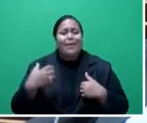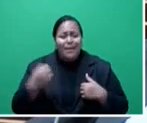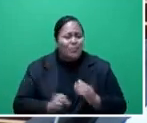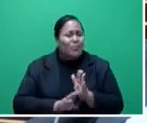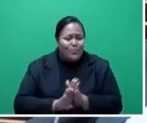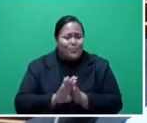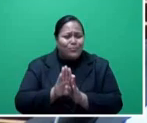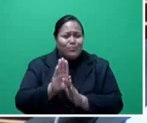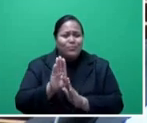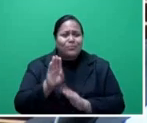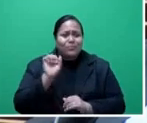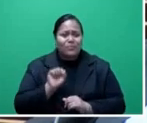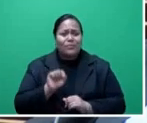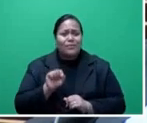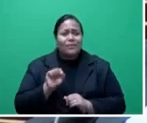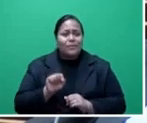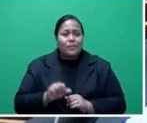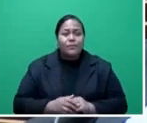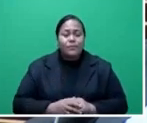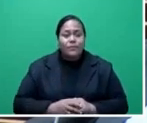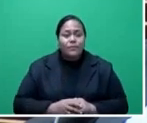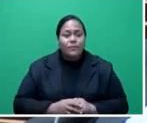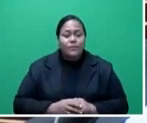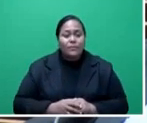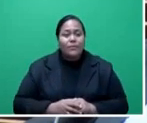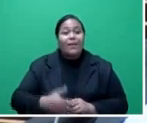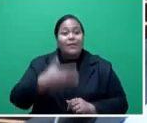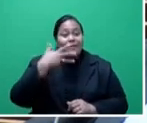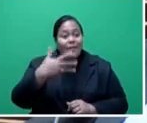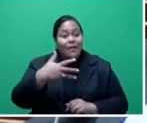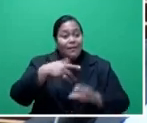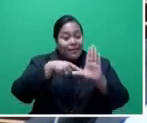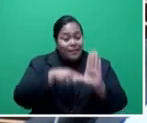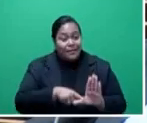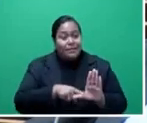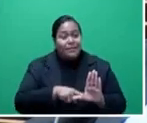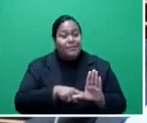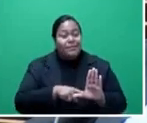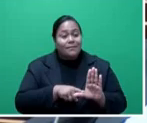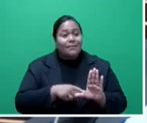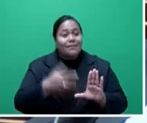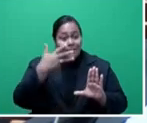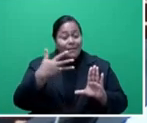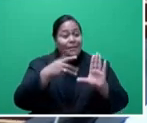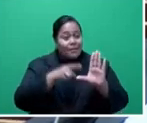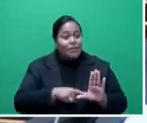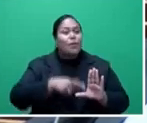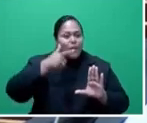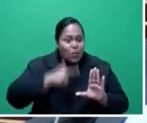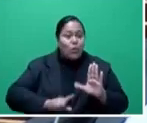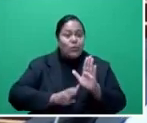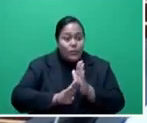unprecedented growth, which has actually 9 years, Honourable Speaker, sir. And because of that,